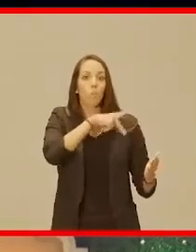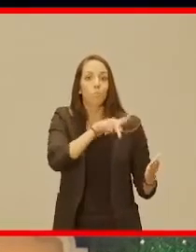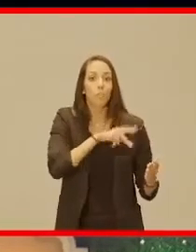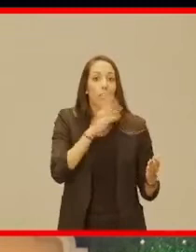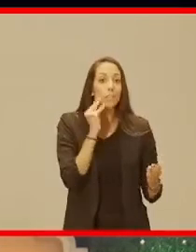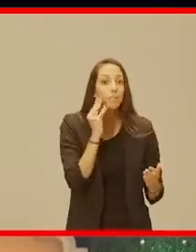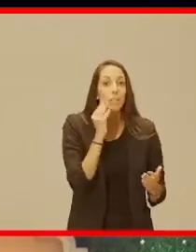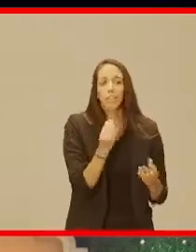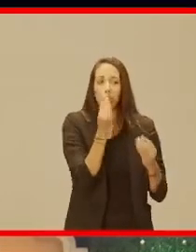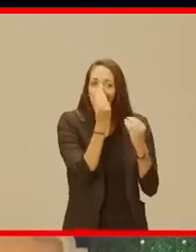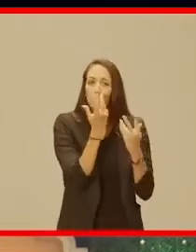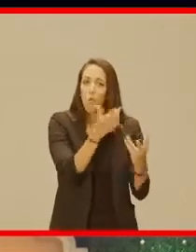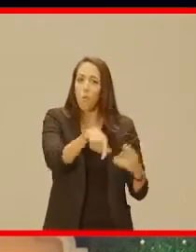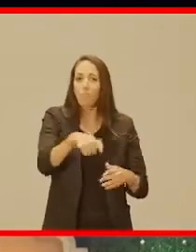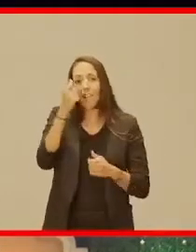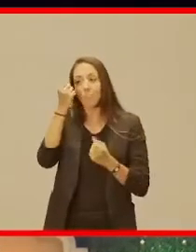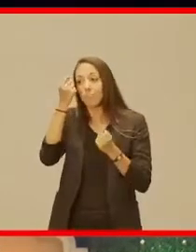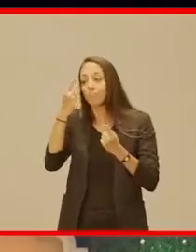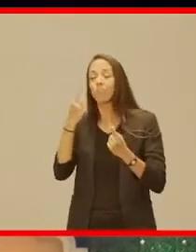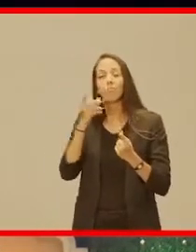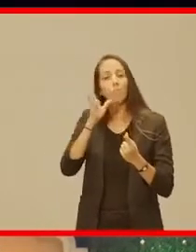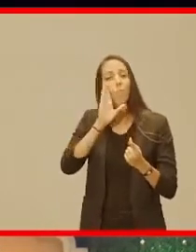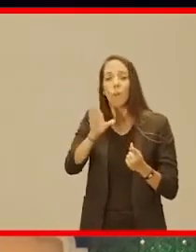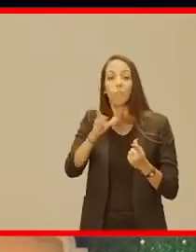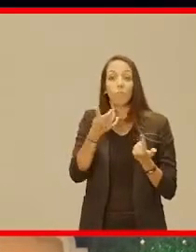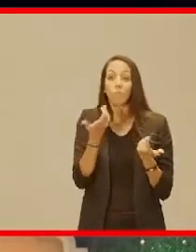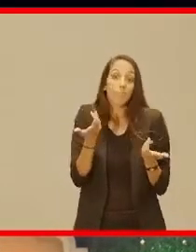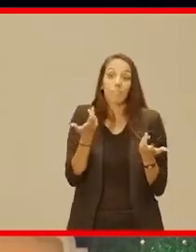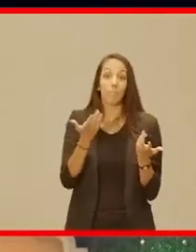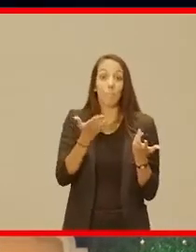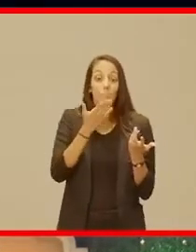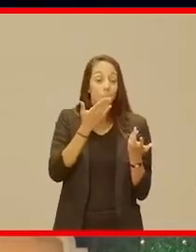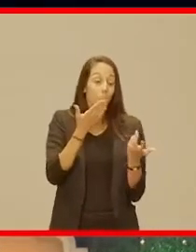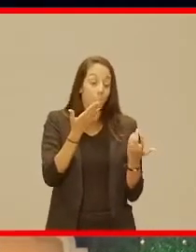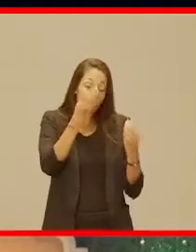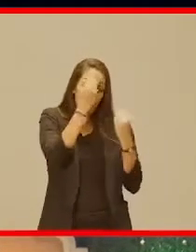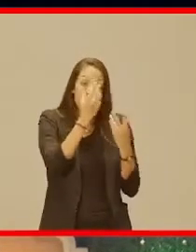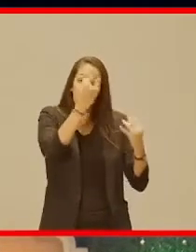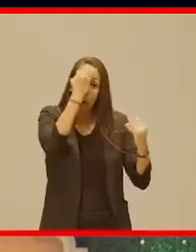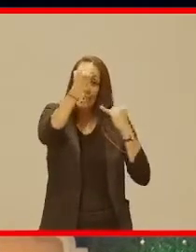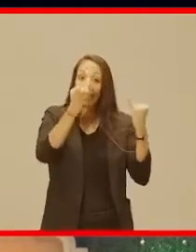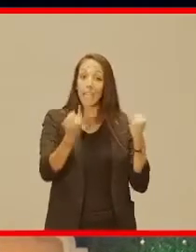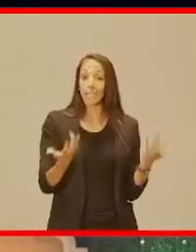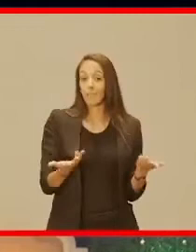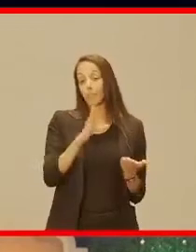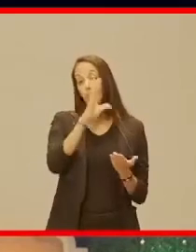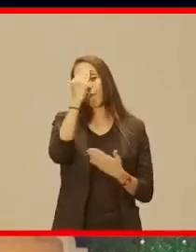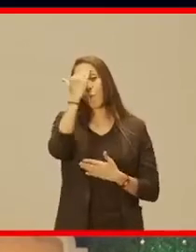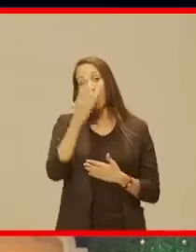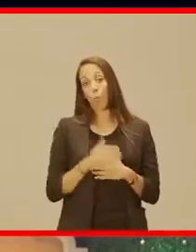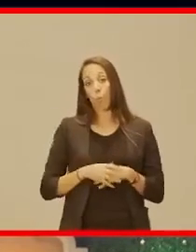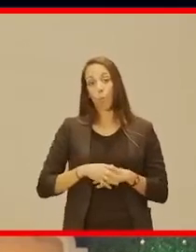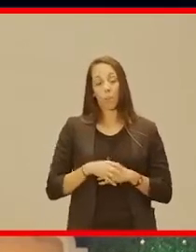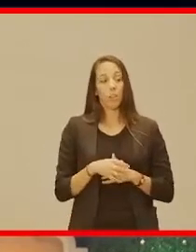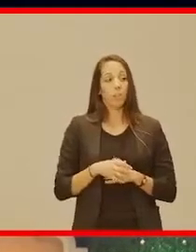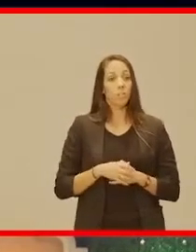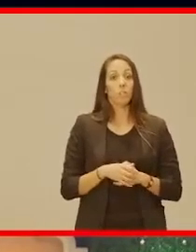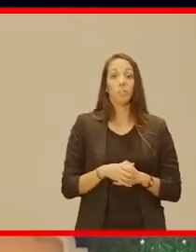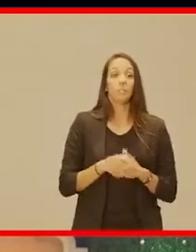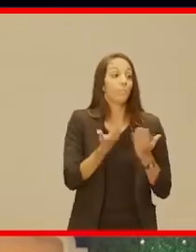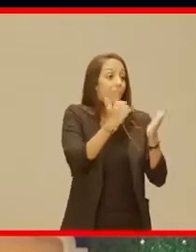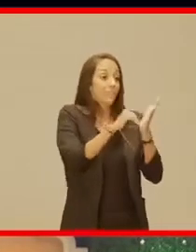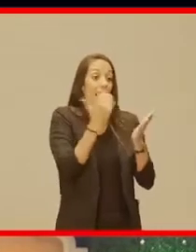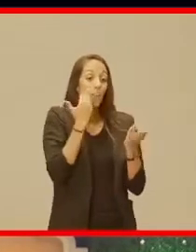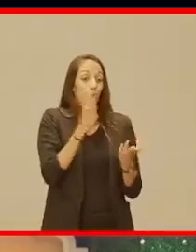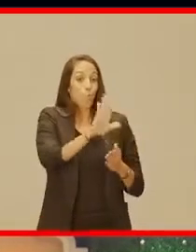for what they can, and give them some ideas as well. Yeah, and depending on where you live, I don't know who your legislator is, but...